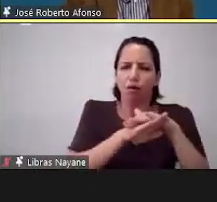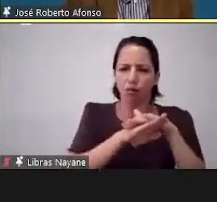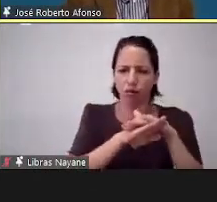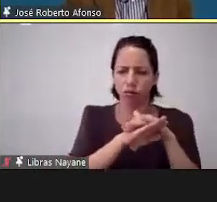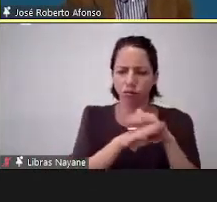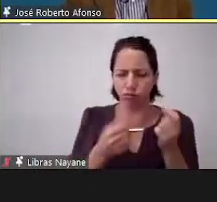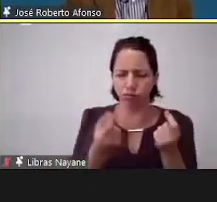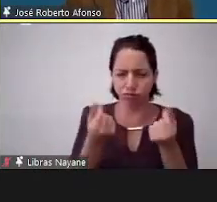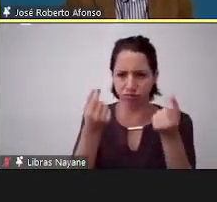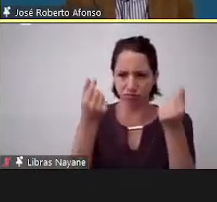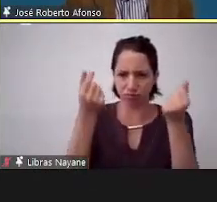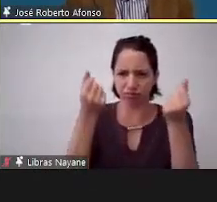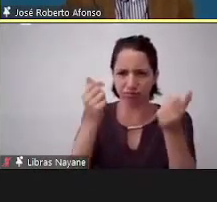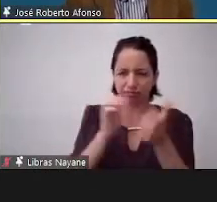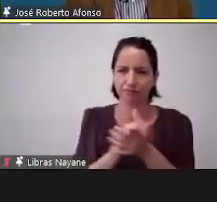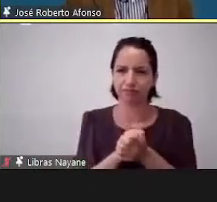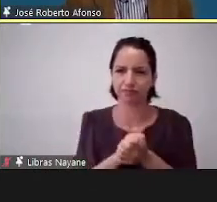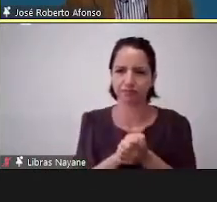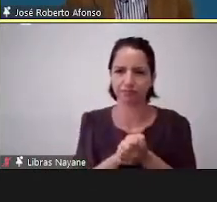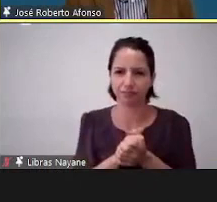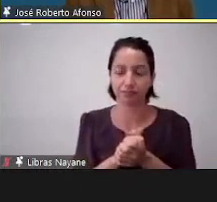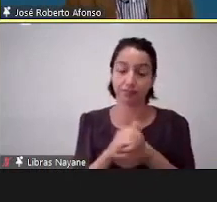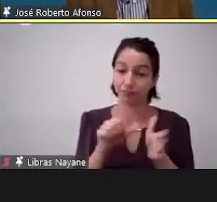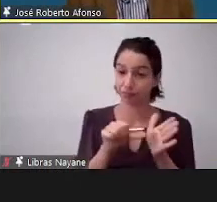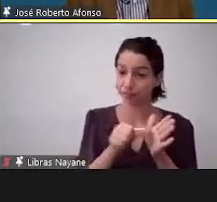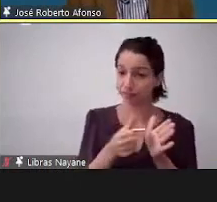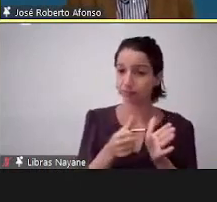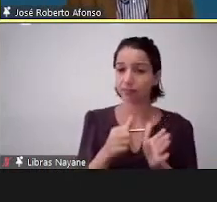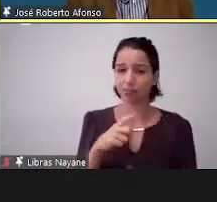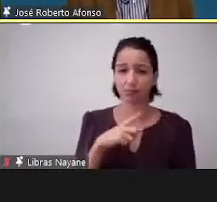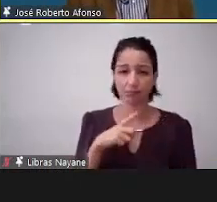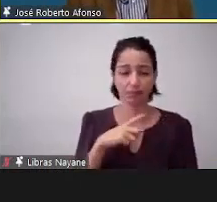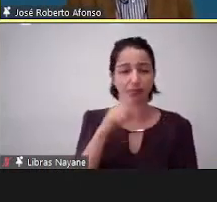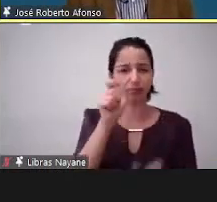they still don't receive enough.